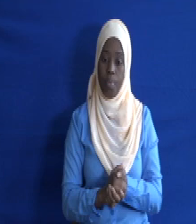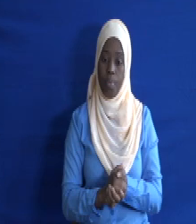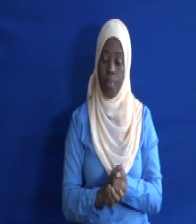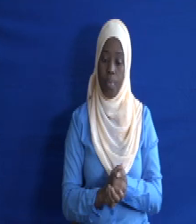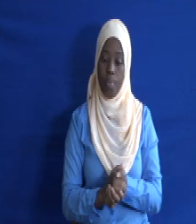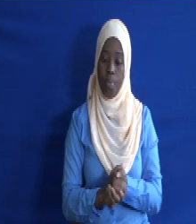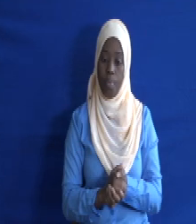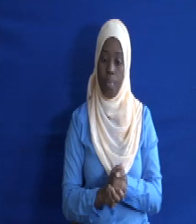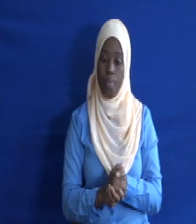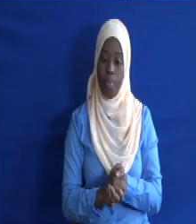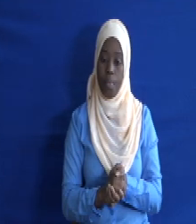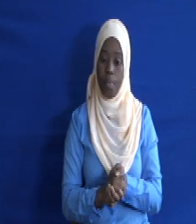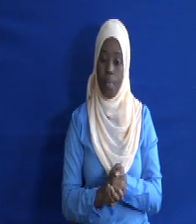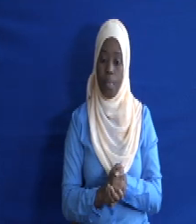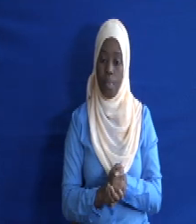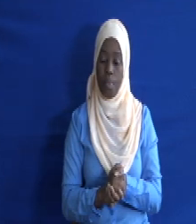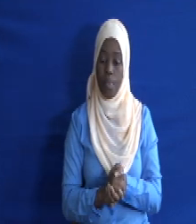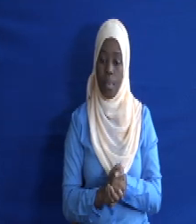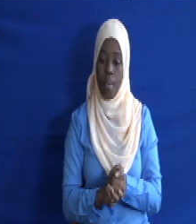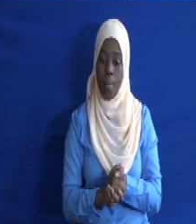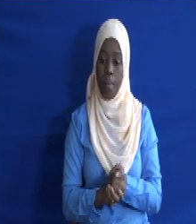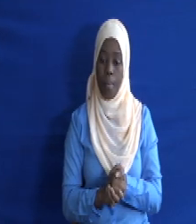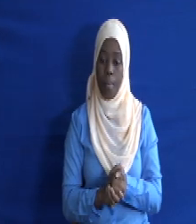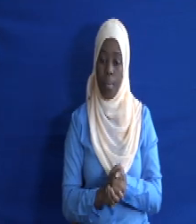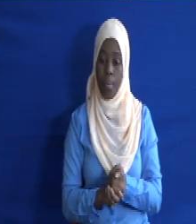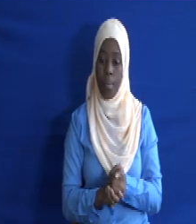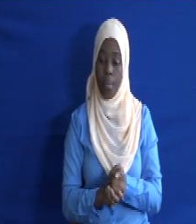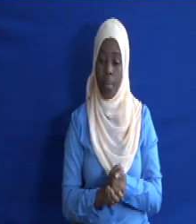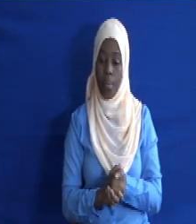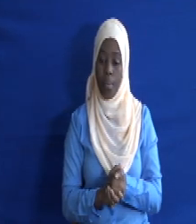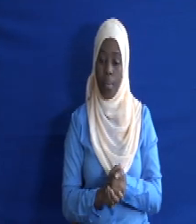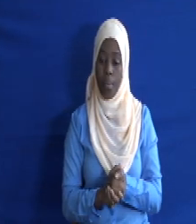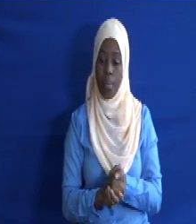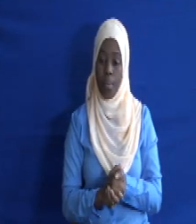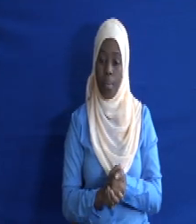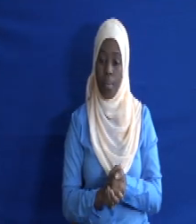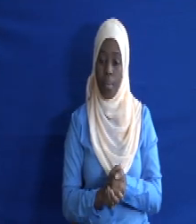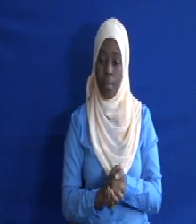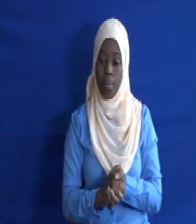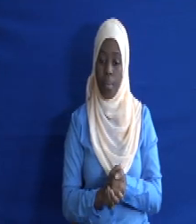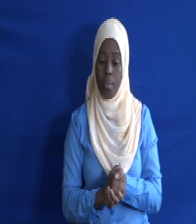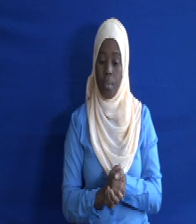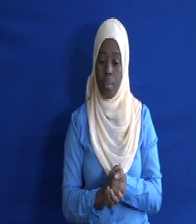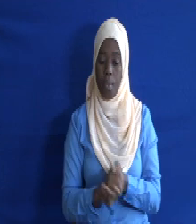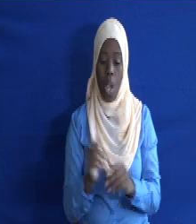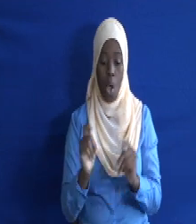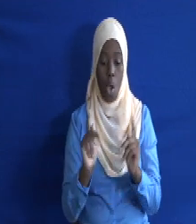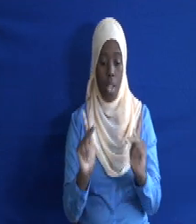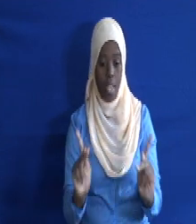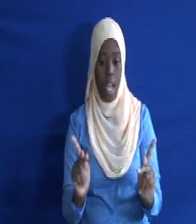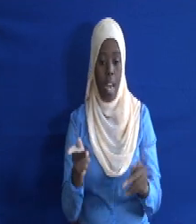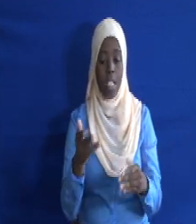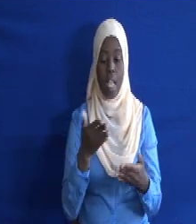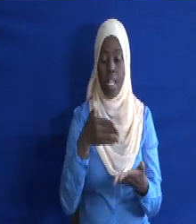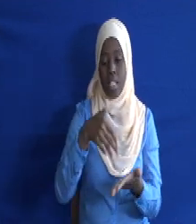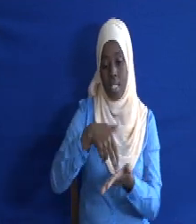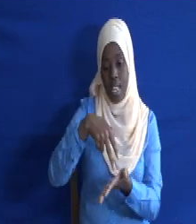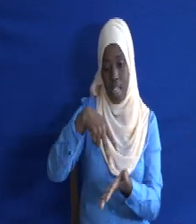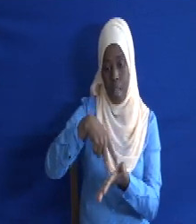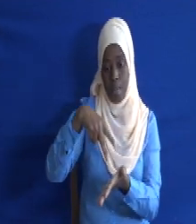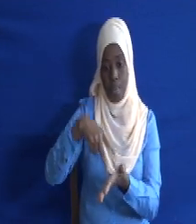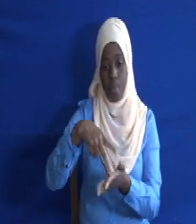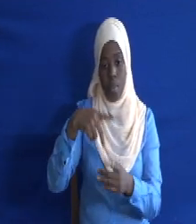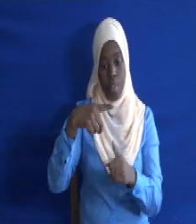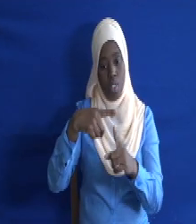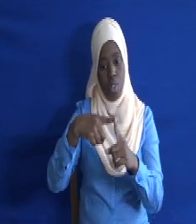2? It is 4. It means when I say 2 times 2, we'll clap 4 times. Okay, let's start